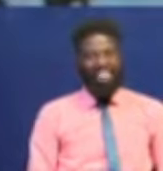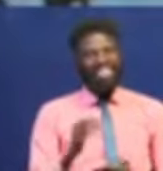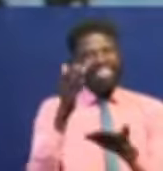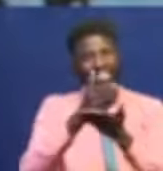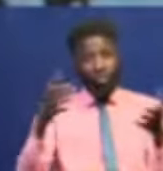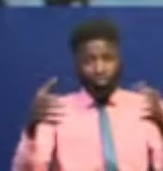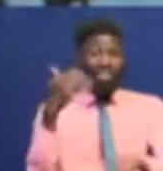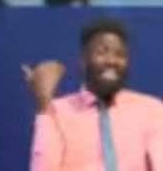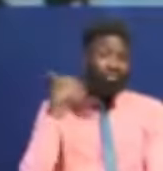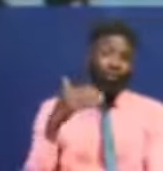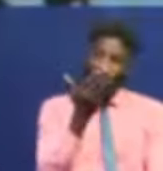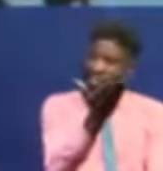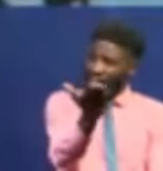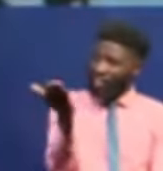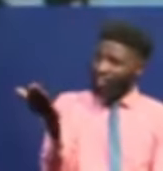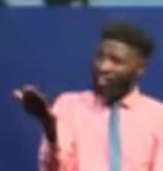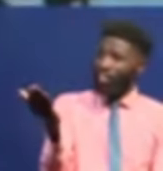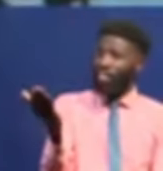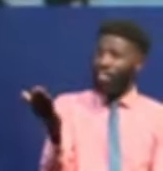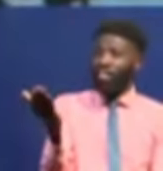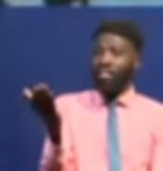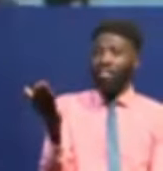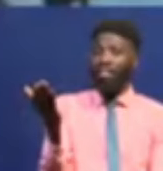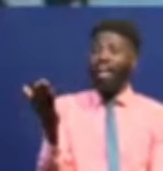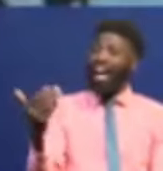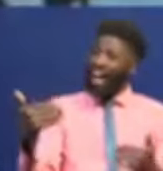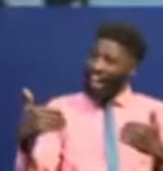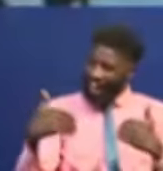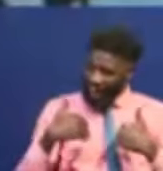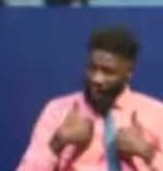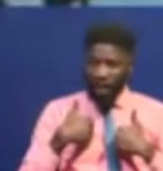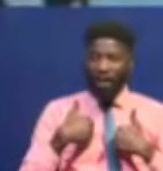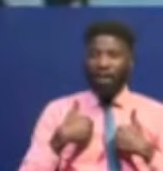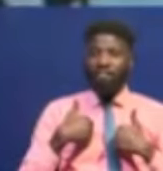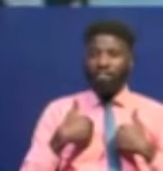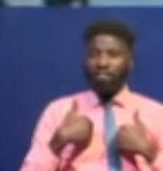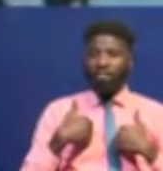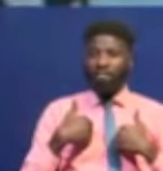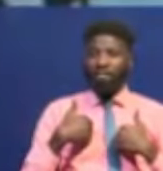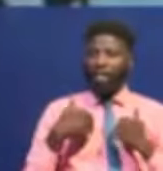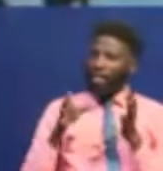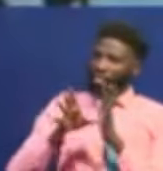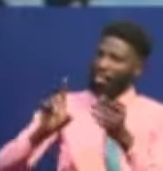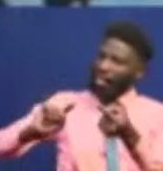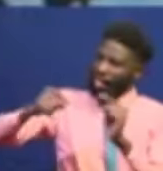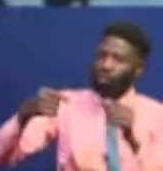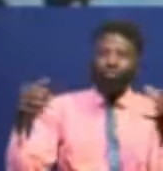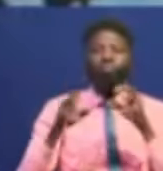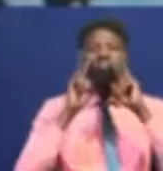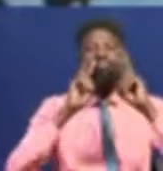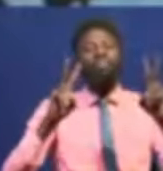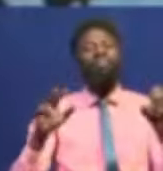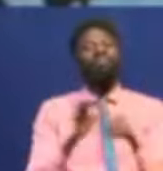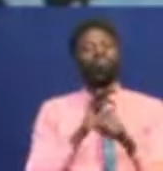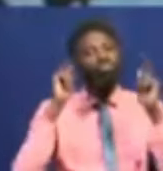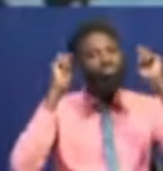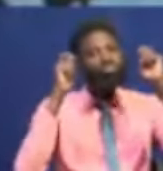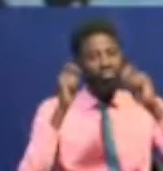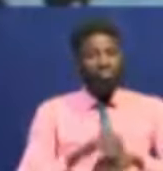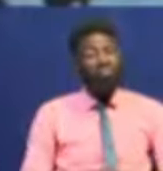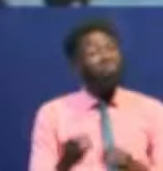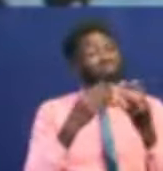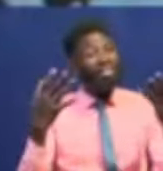the criminals are actually harmed. They actually harmed the peaceful protesters. Many of the peaceful protesters, they